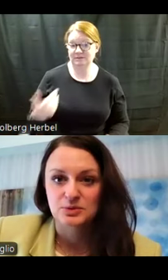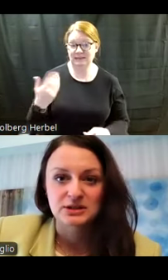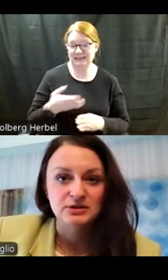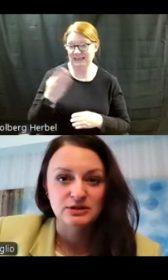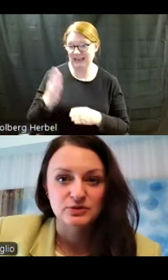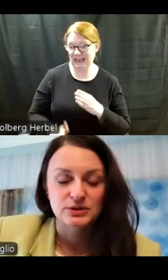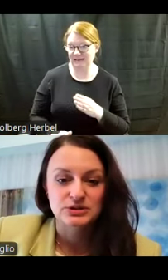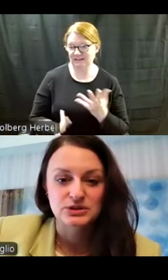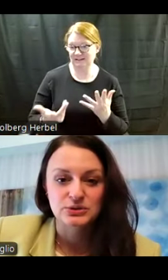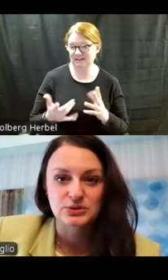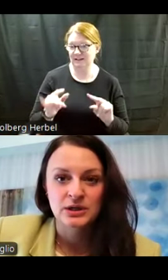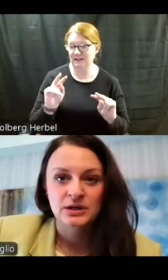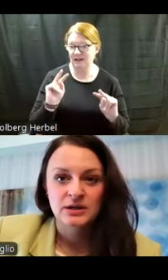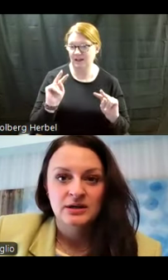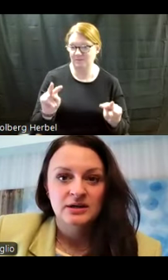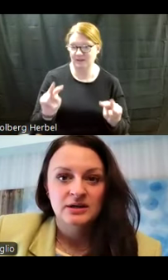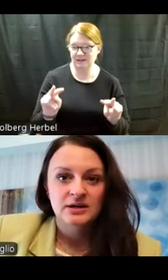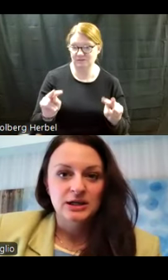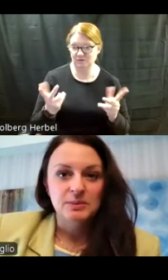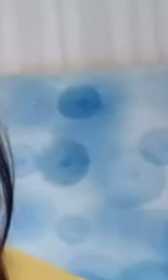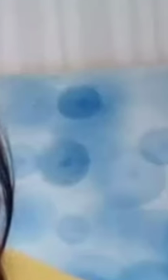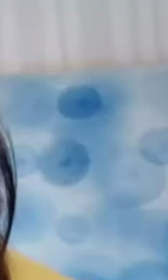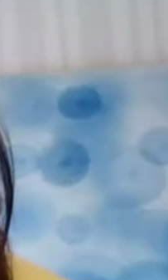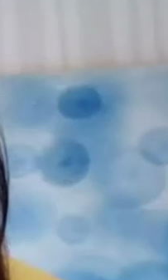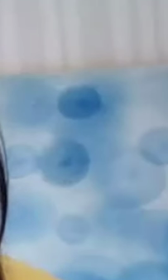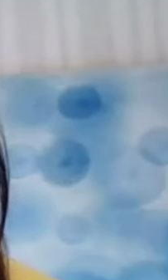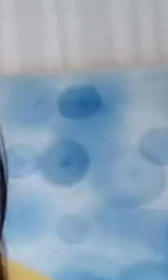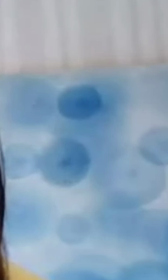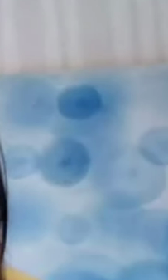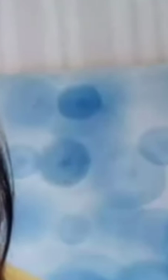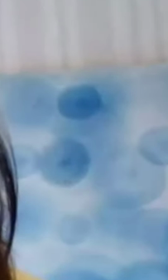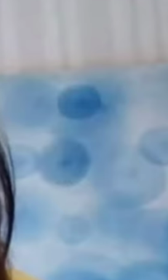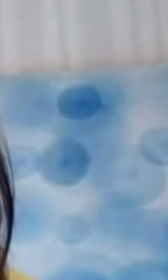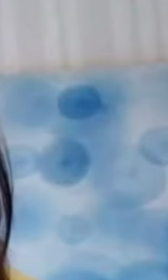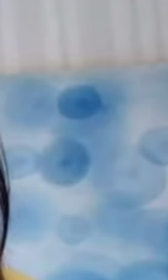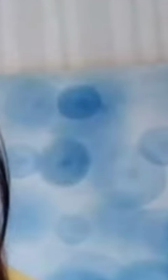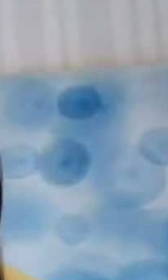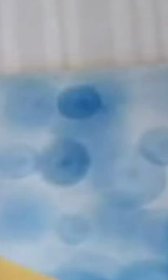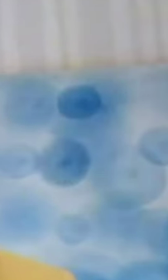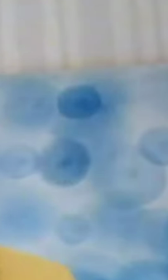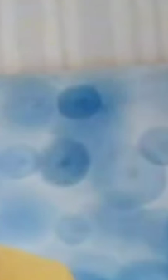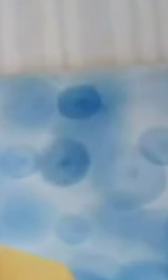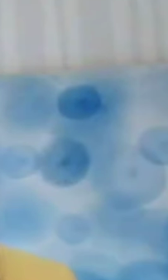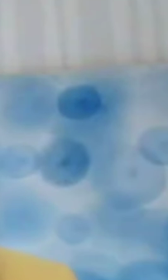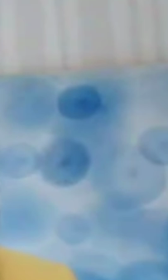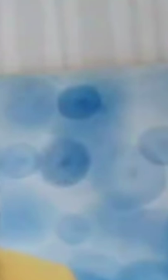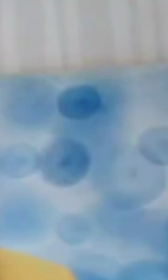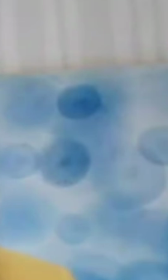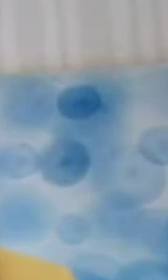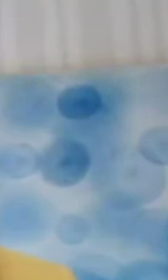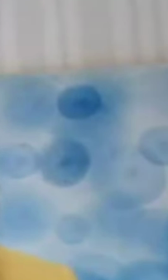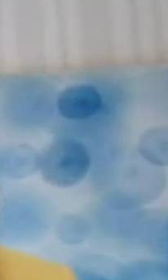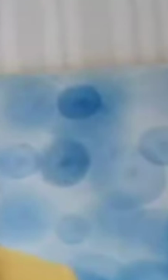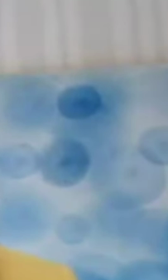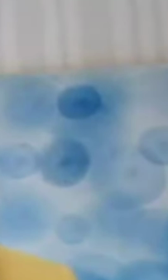I'm really looking forward to talking about how this looks in your environment, experiences you've